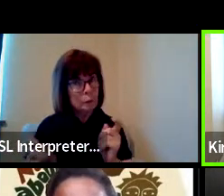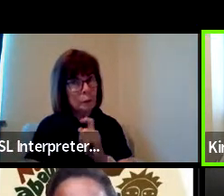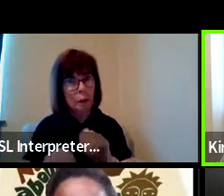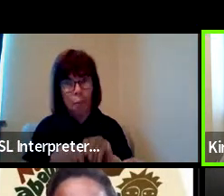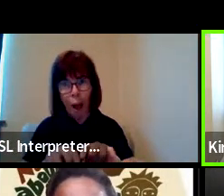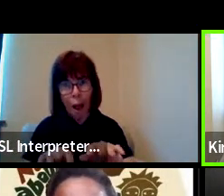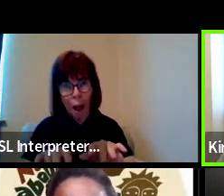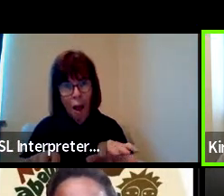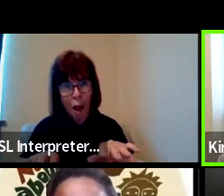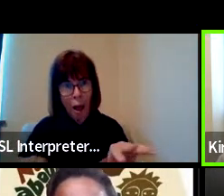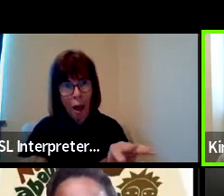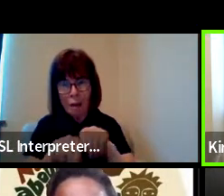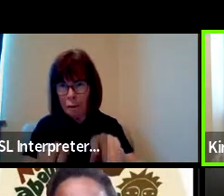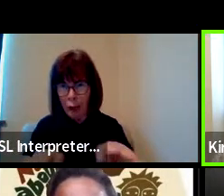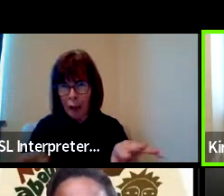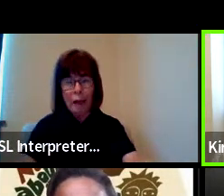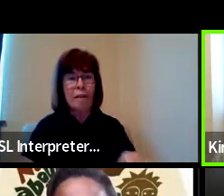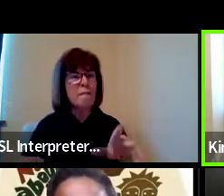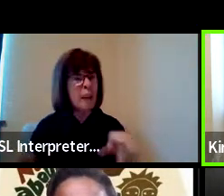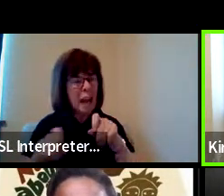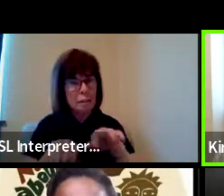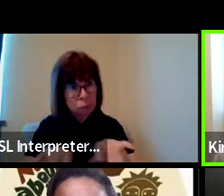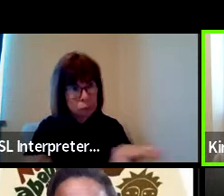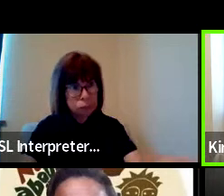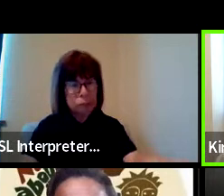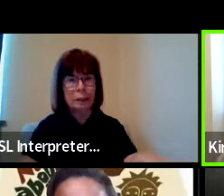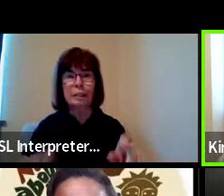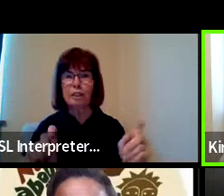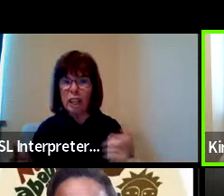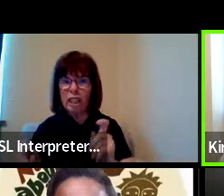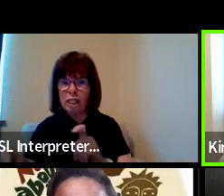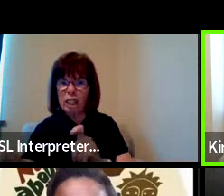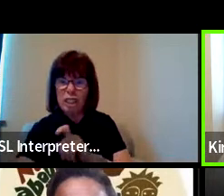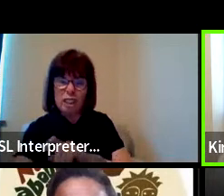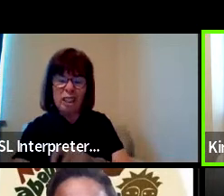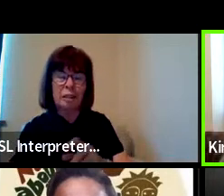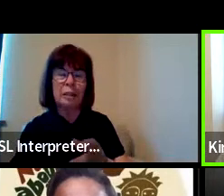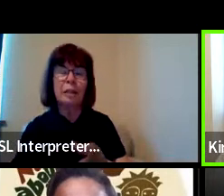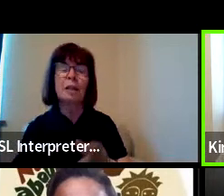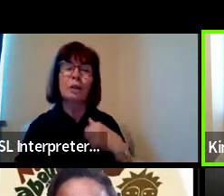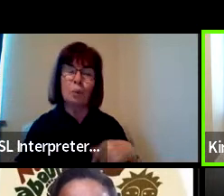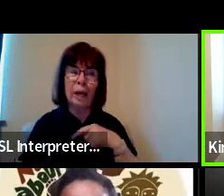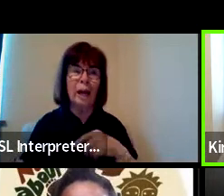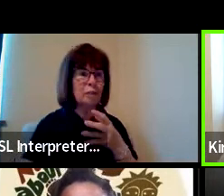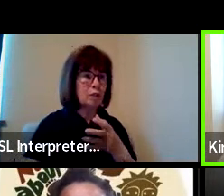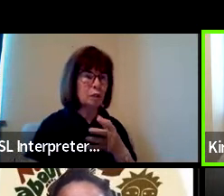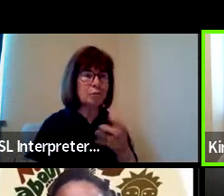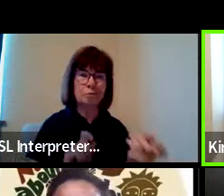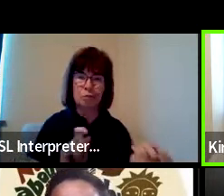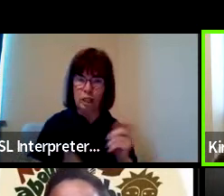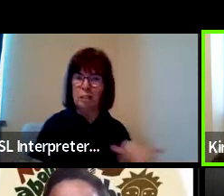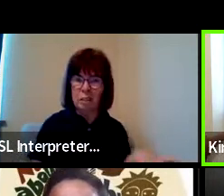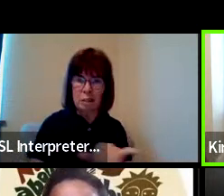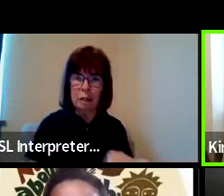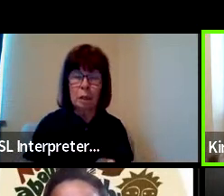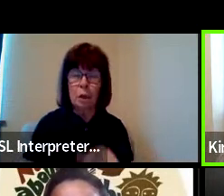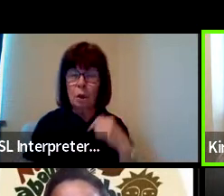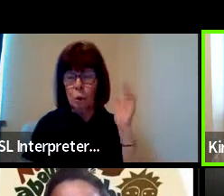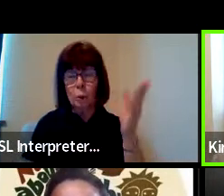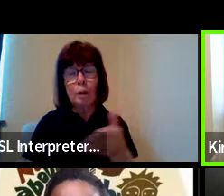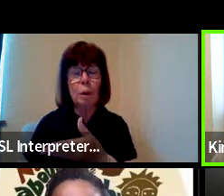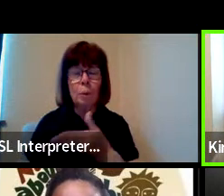daily, constantly. And so we have to shift quickly as well. So we will bring back to you though, what we